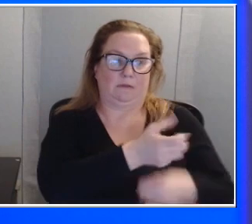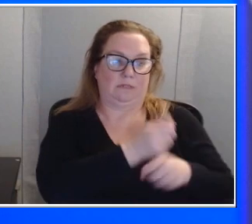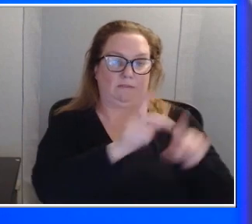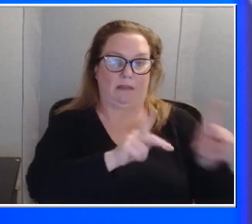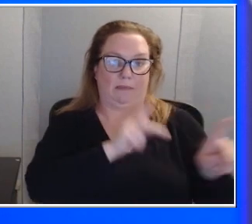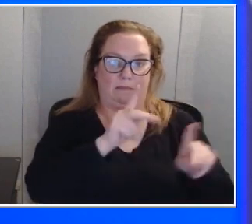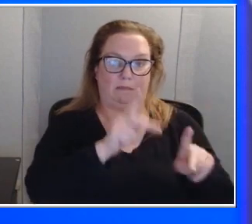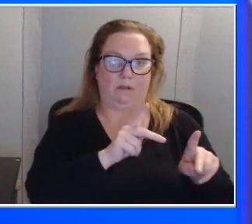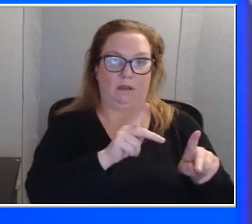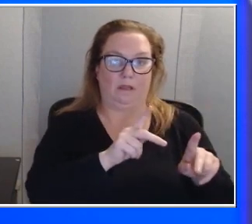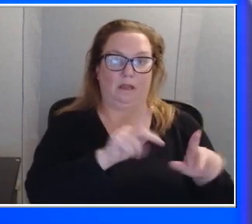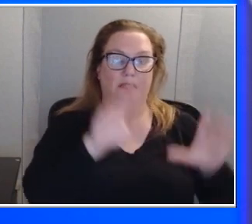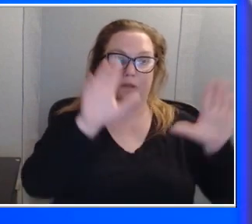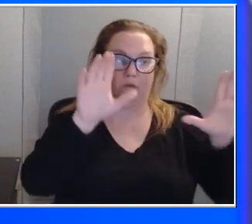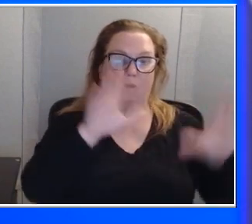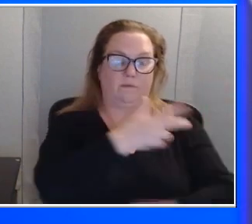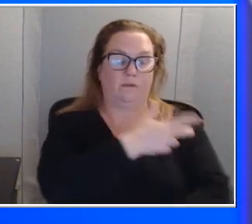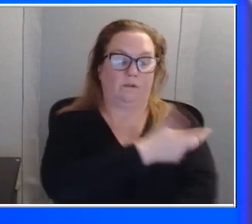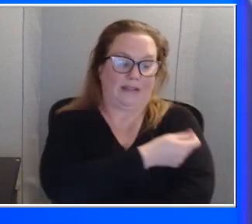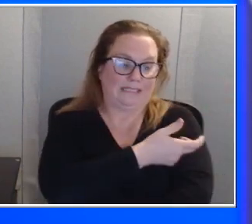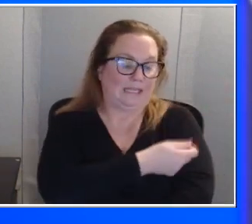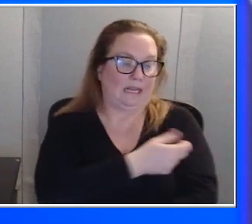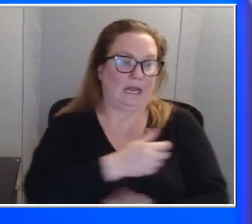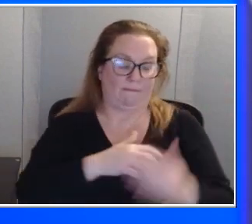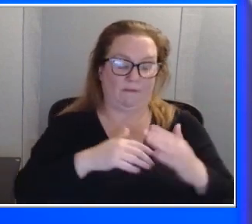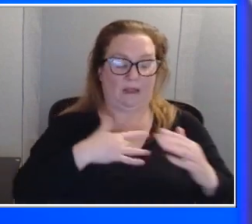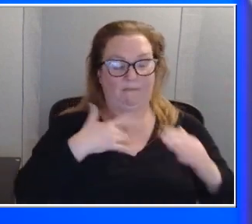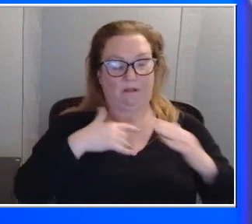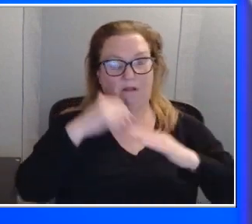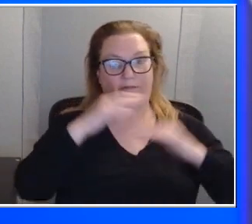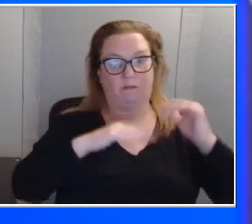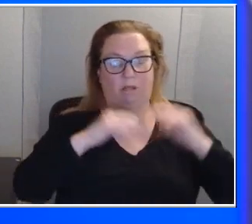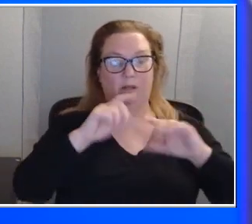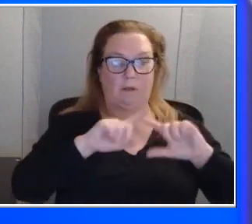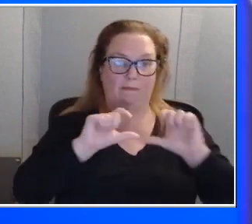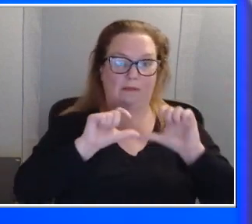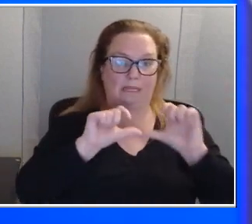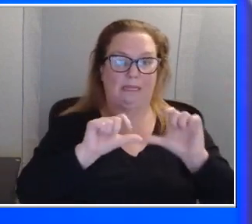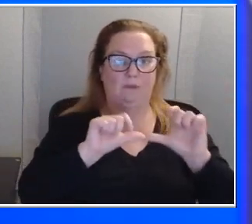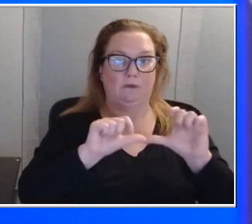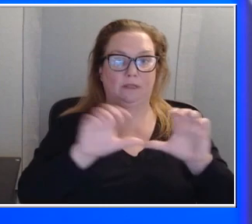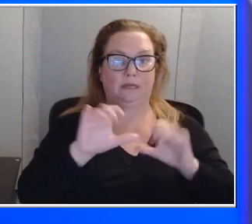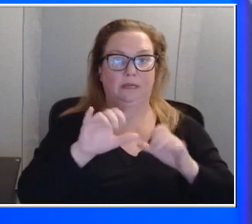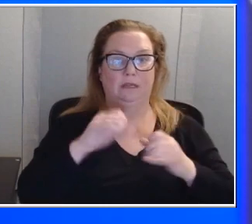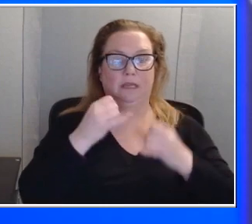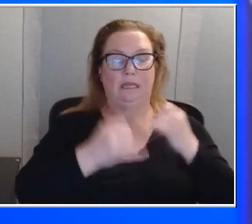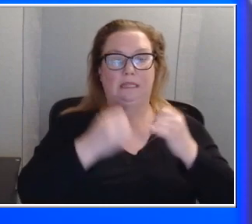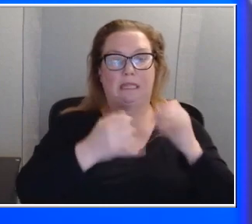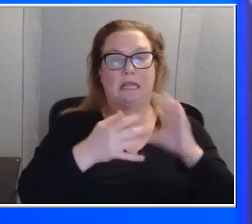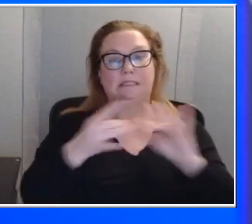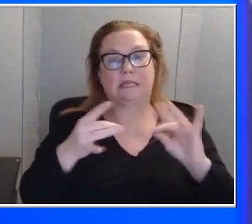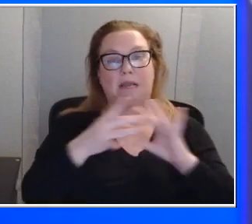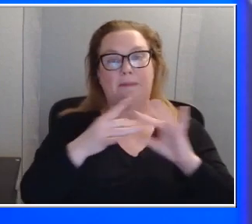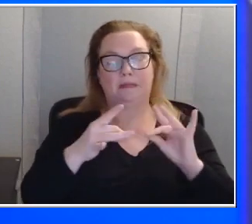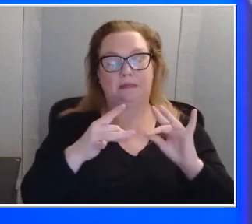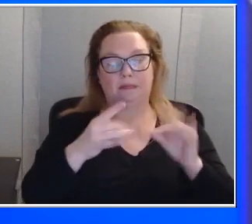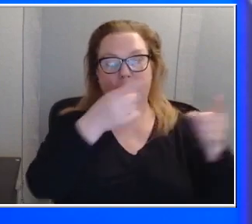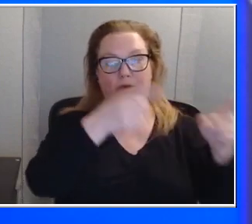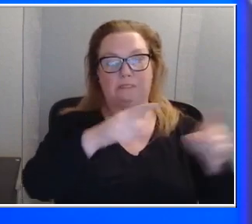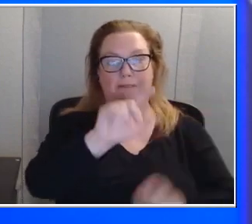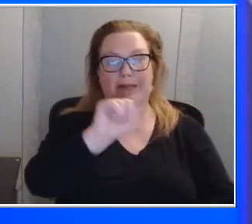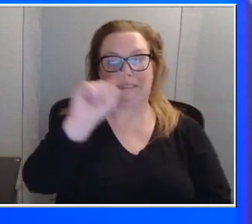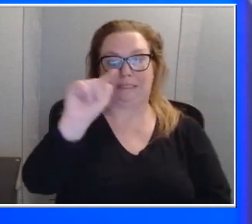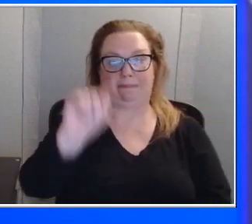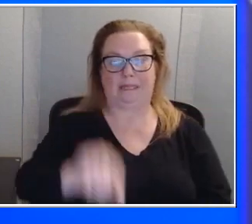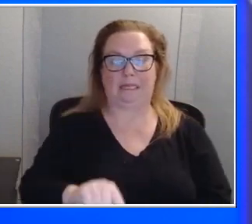a wonder drug, and I'm comfortable with it. But we have to keep doing that. One last comment. And it's going on right now in Topeka